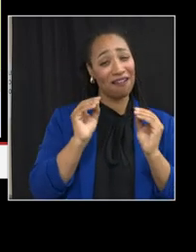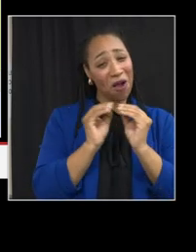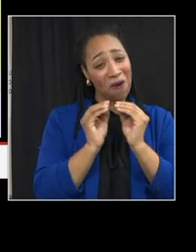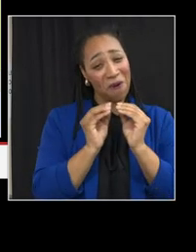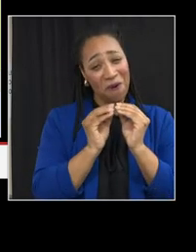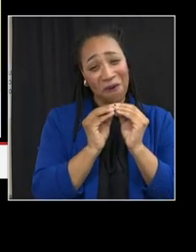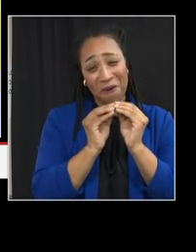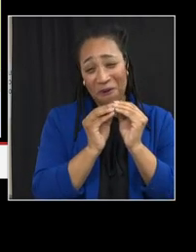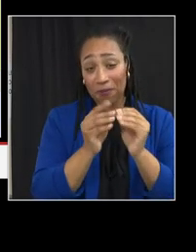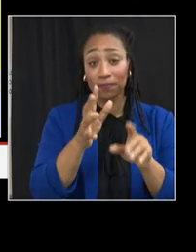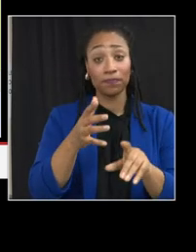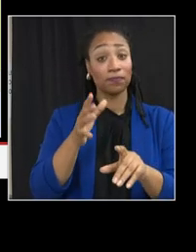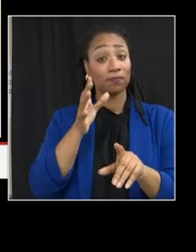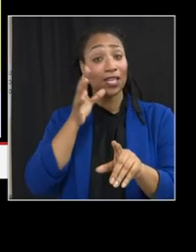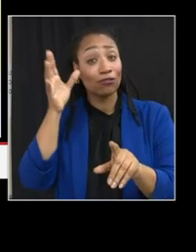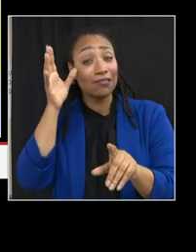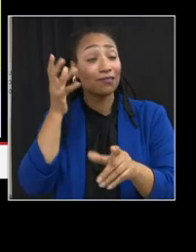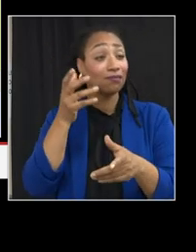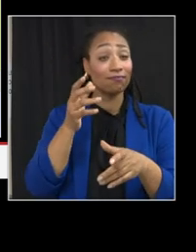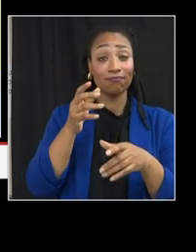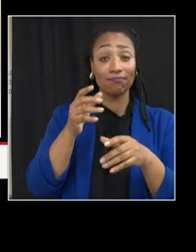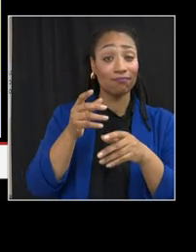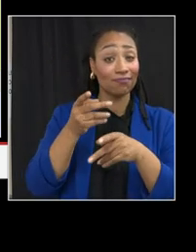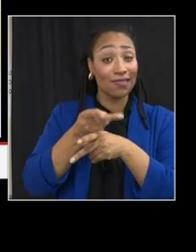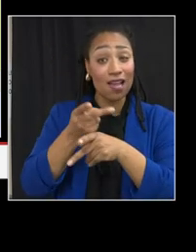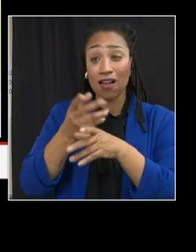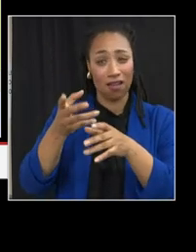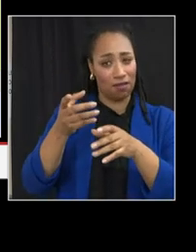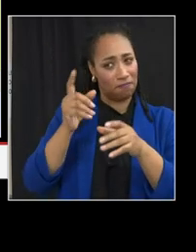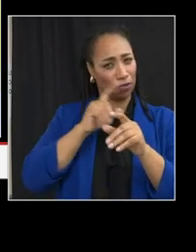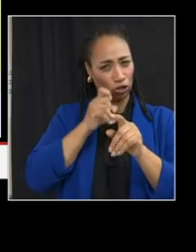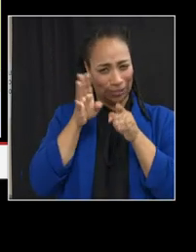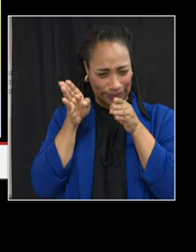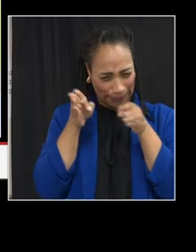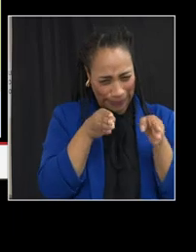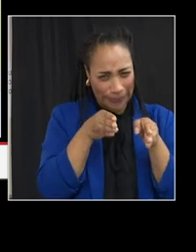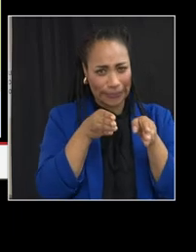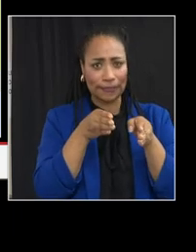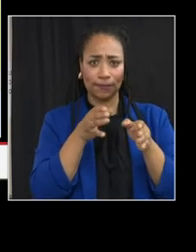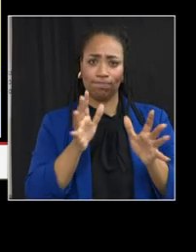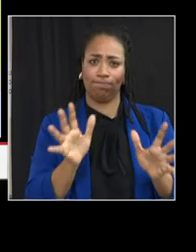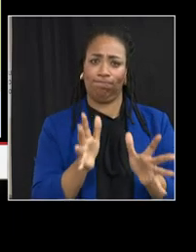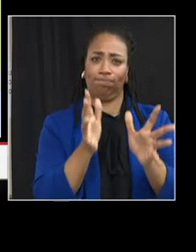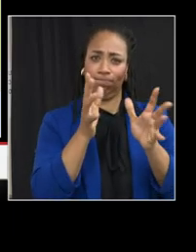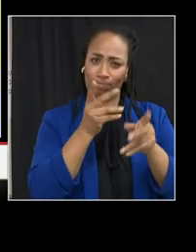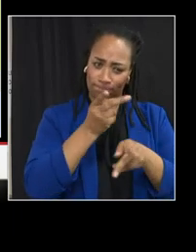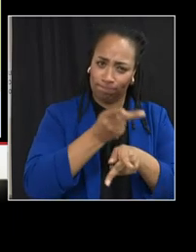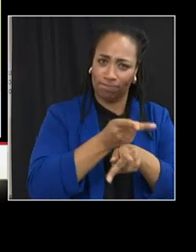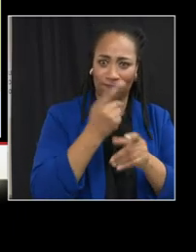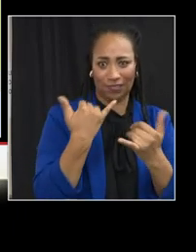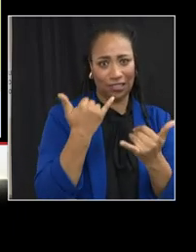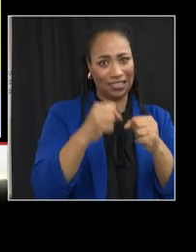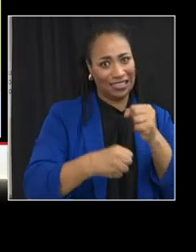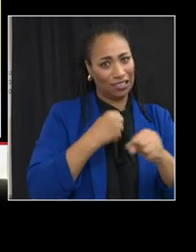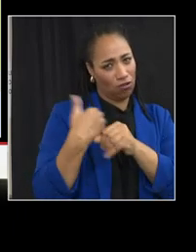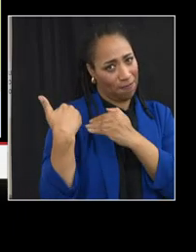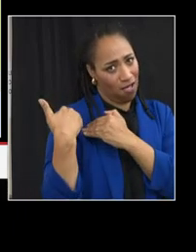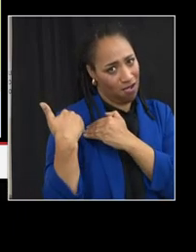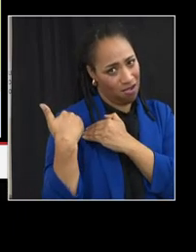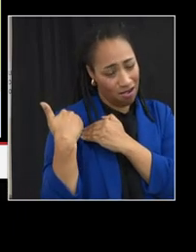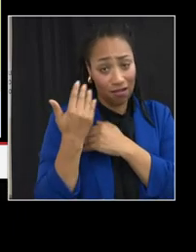our young people to make sure they're on the right track and doing the right things. The best way to keep our kids on track is to have them in